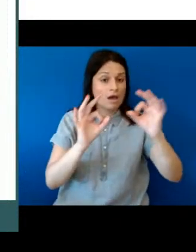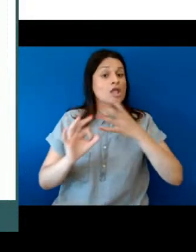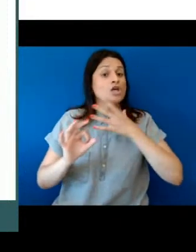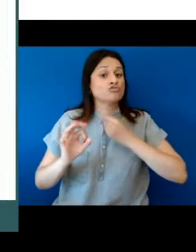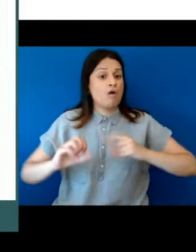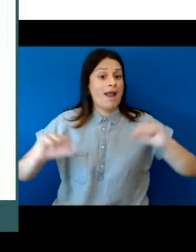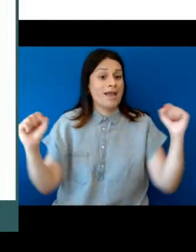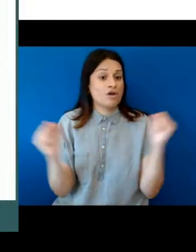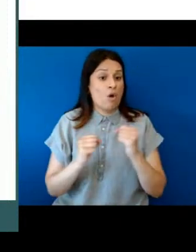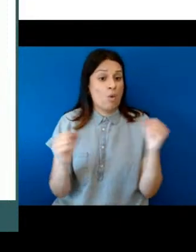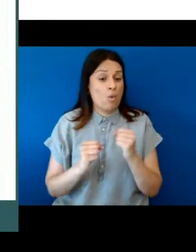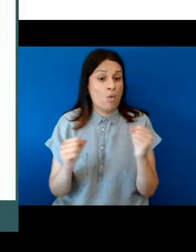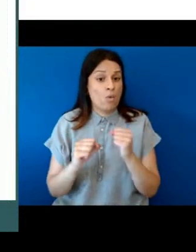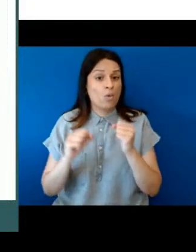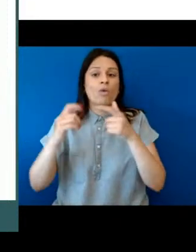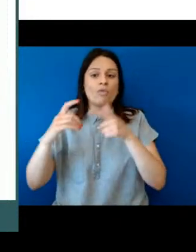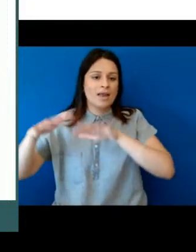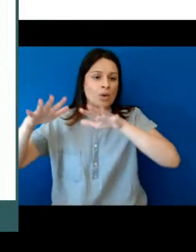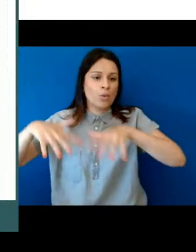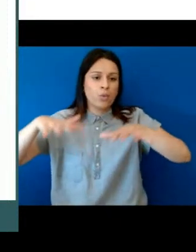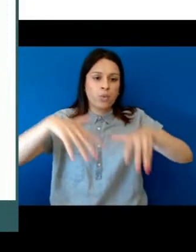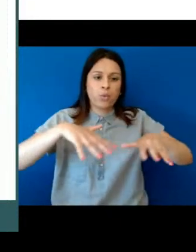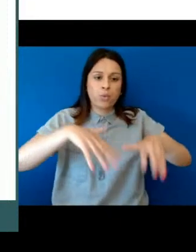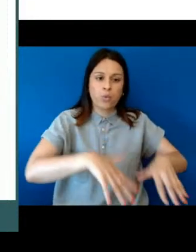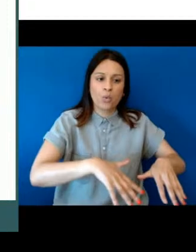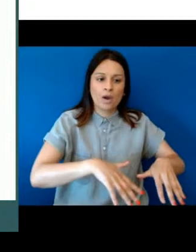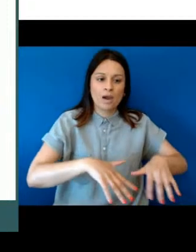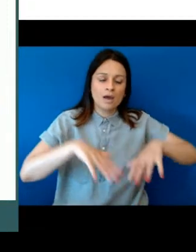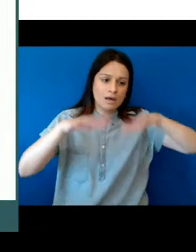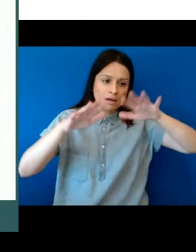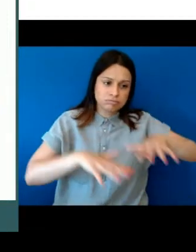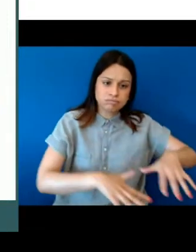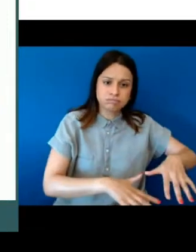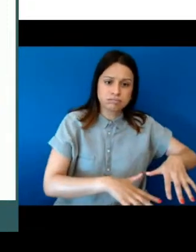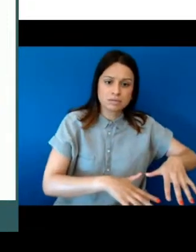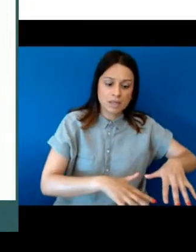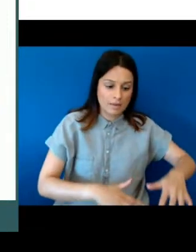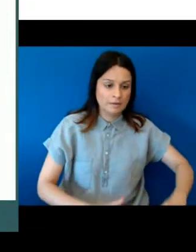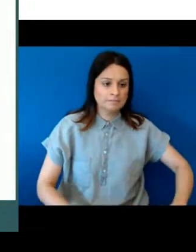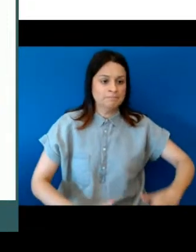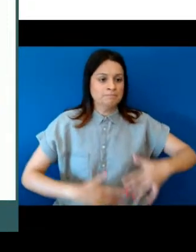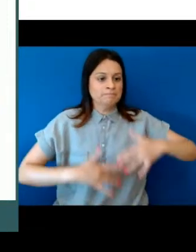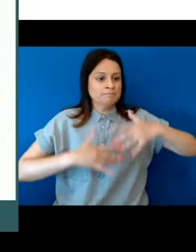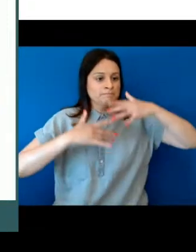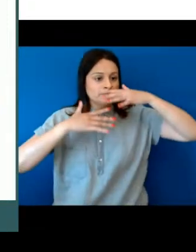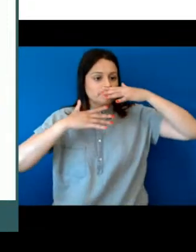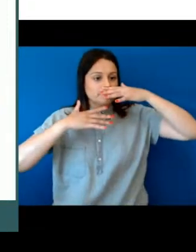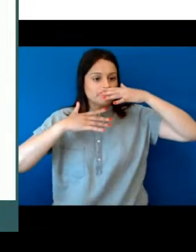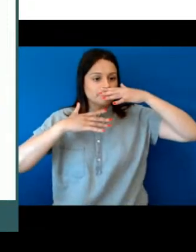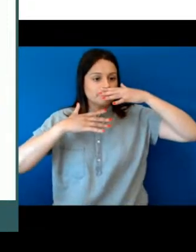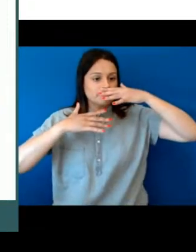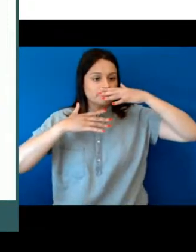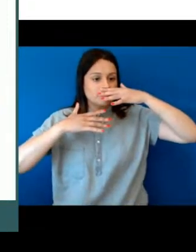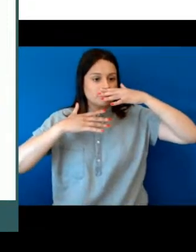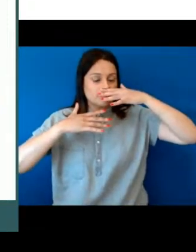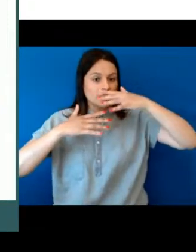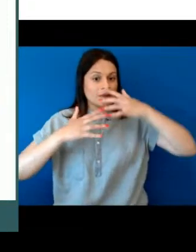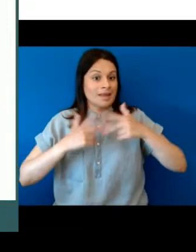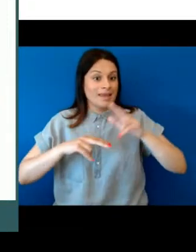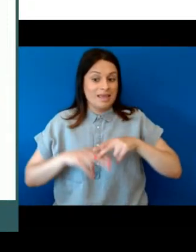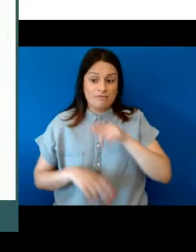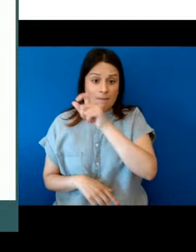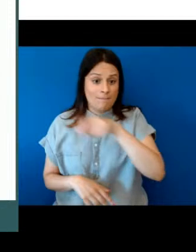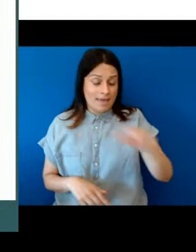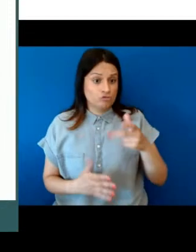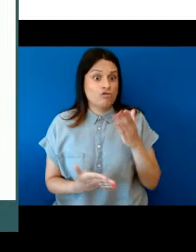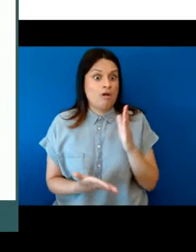carry pollen particles to the ground level where people inhale them into their airway. And if our patients are typically affected by